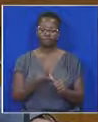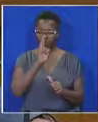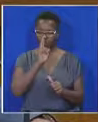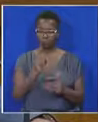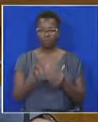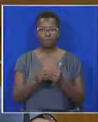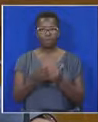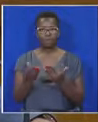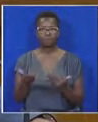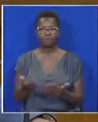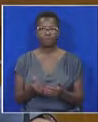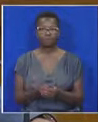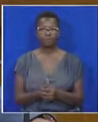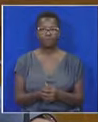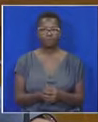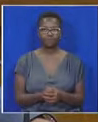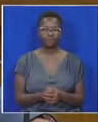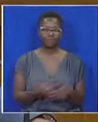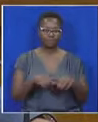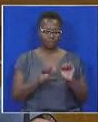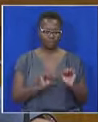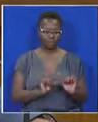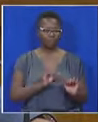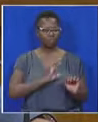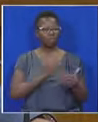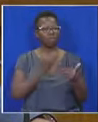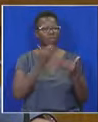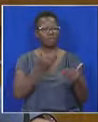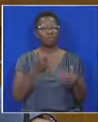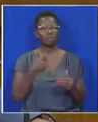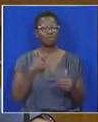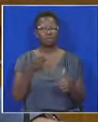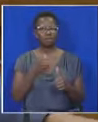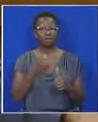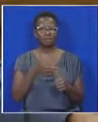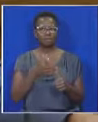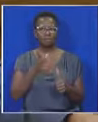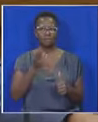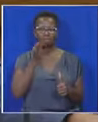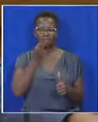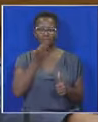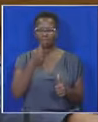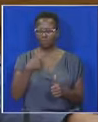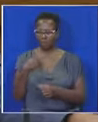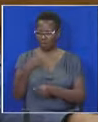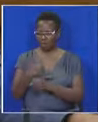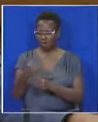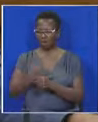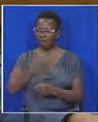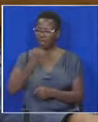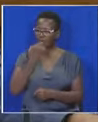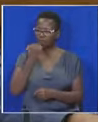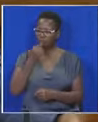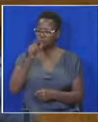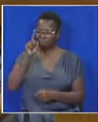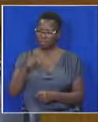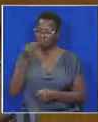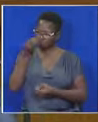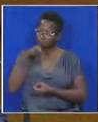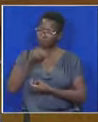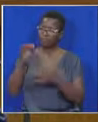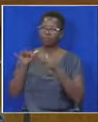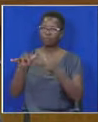member. Thank you very much, Chairperson. I just want to say that we will never be apologetic for speaking to the public. I